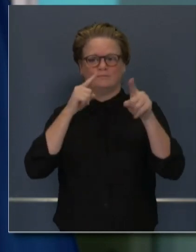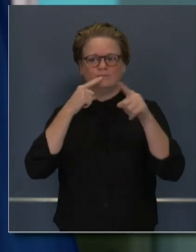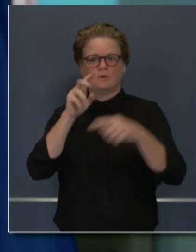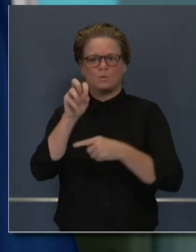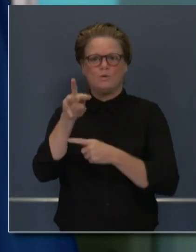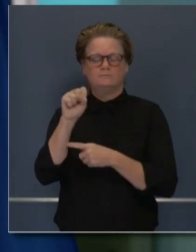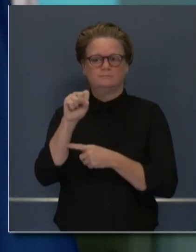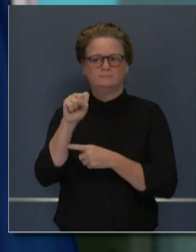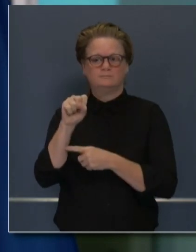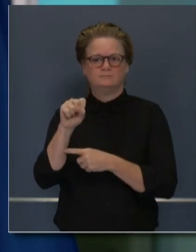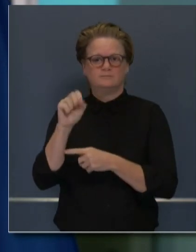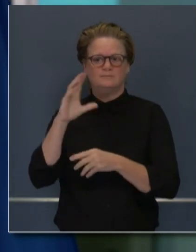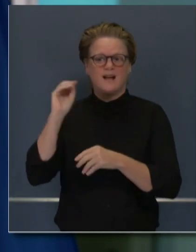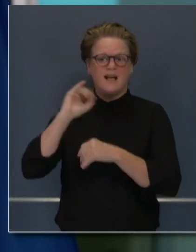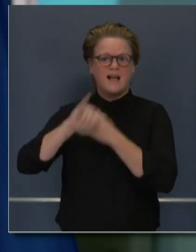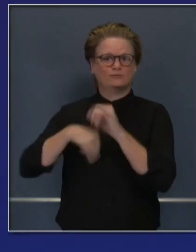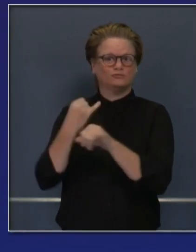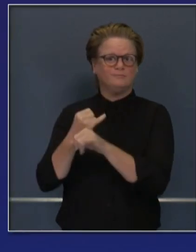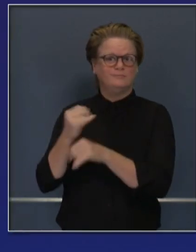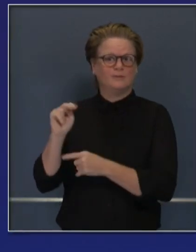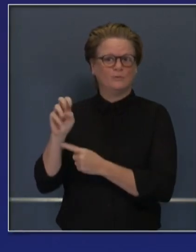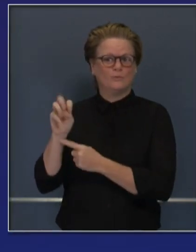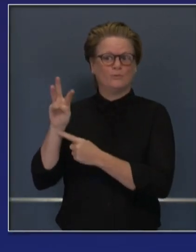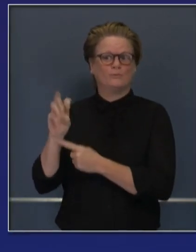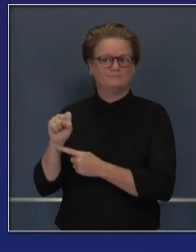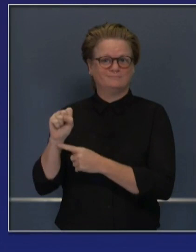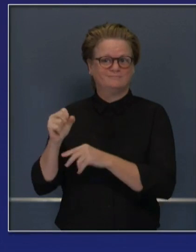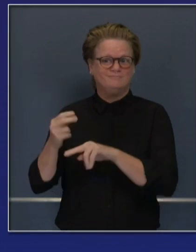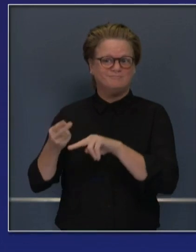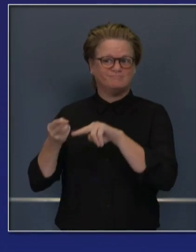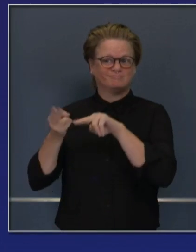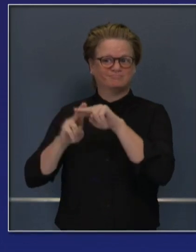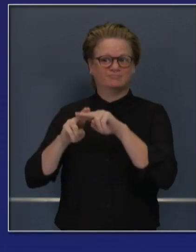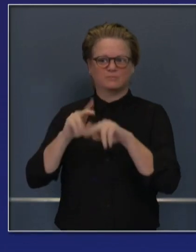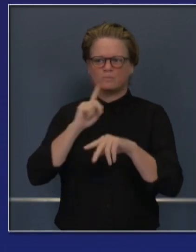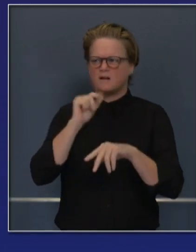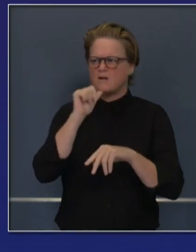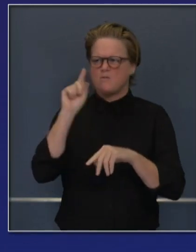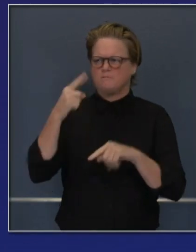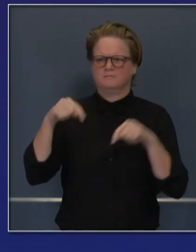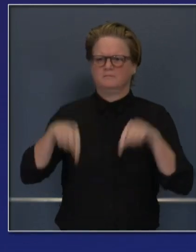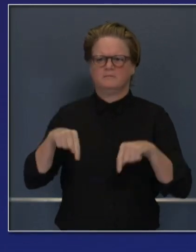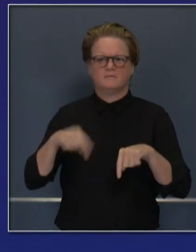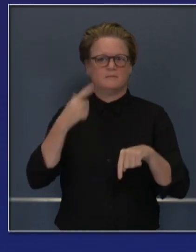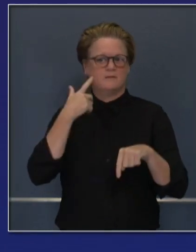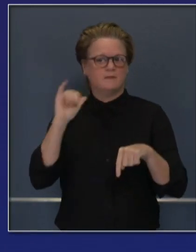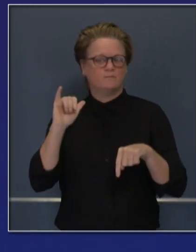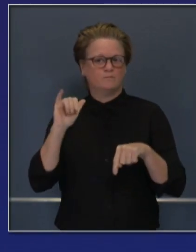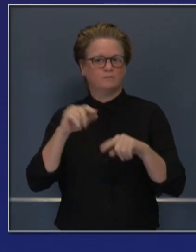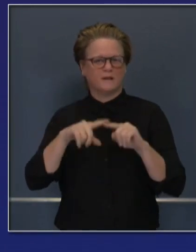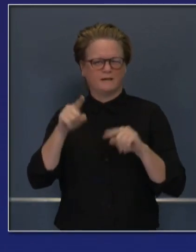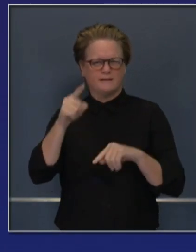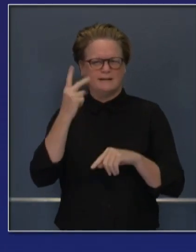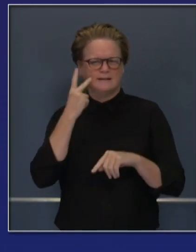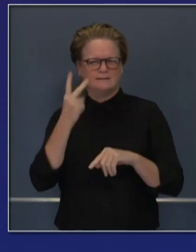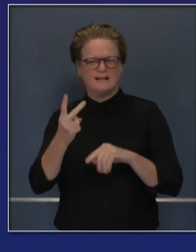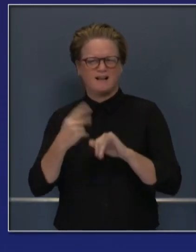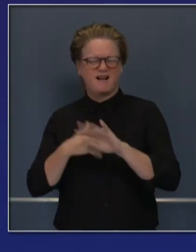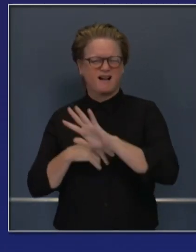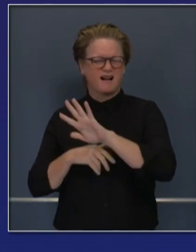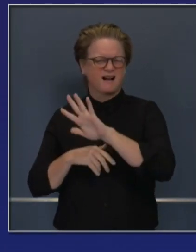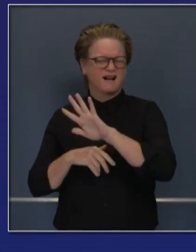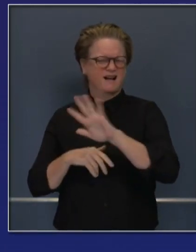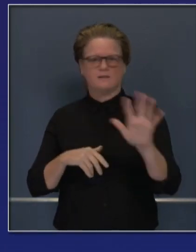daily cases increasing substantially, not just here in the state of California, but as we'll see all across the United States